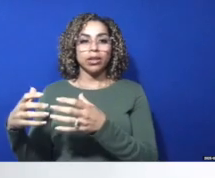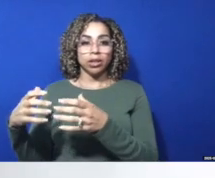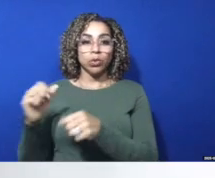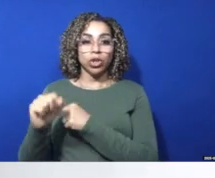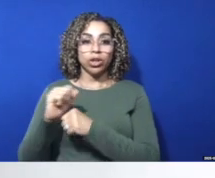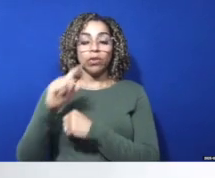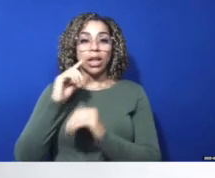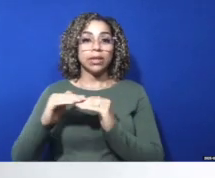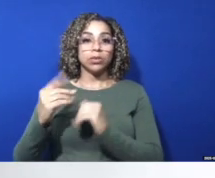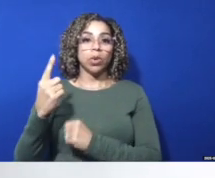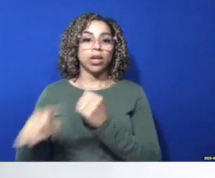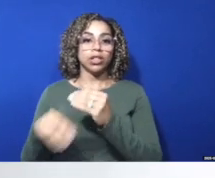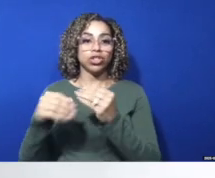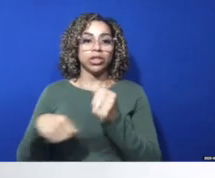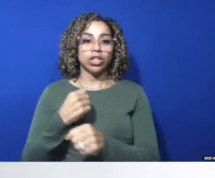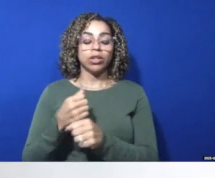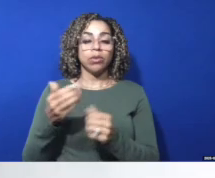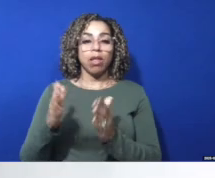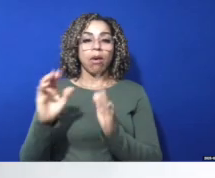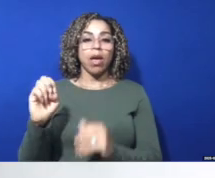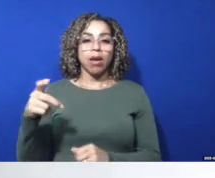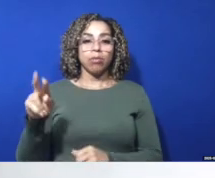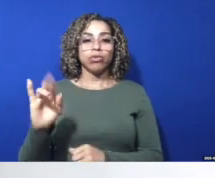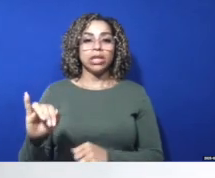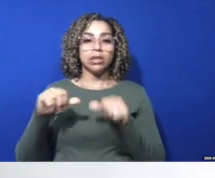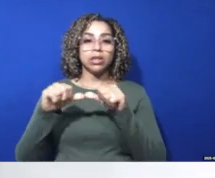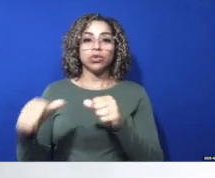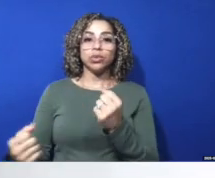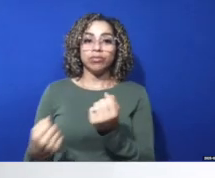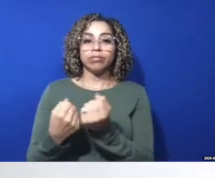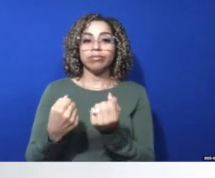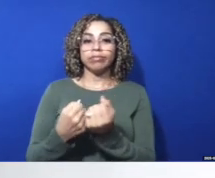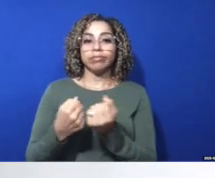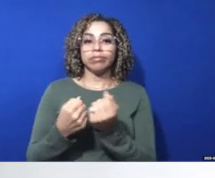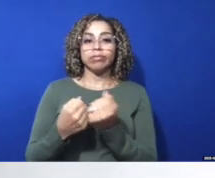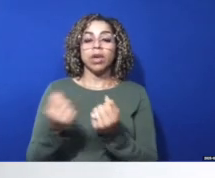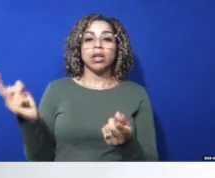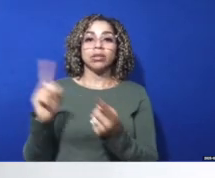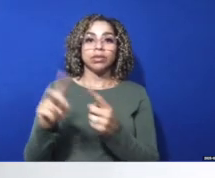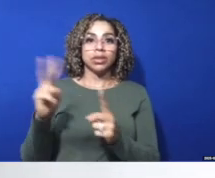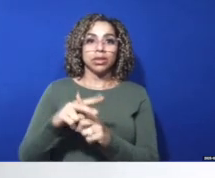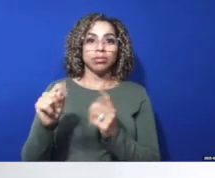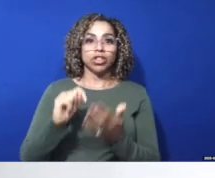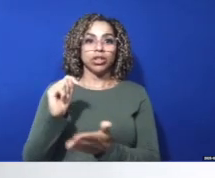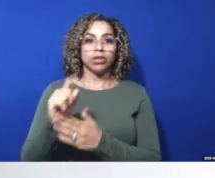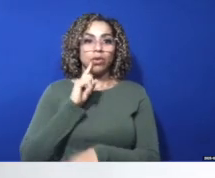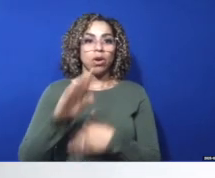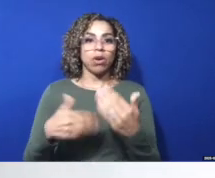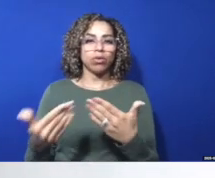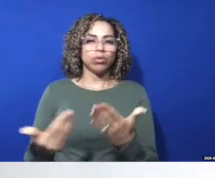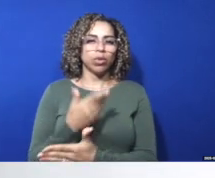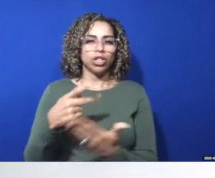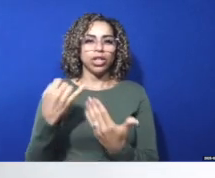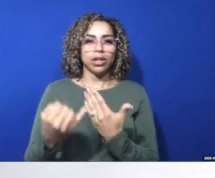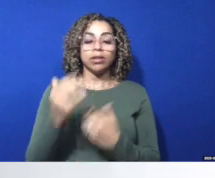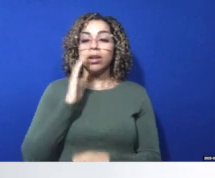allowing EPRI to continue assisting CARB through the implementation period for all new projects. Next slide, and I think I'll hand